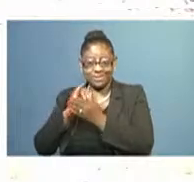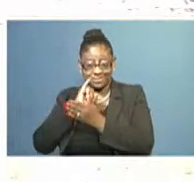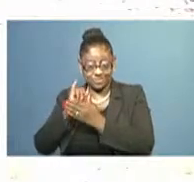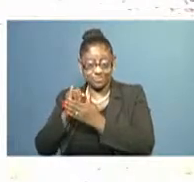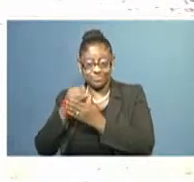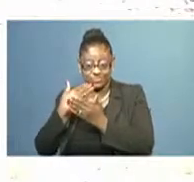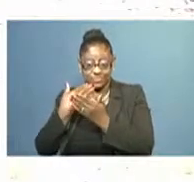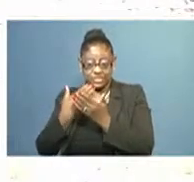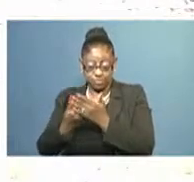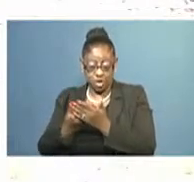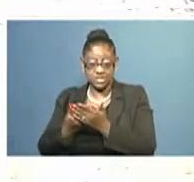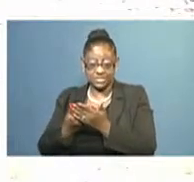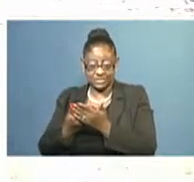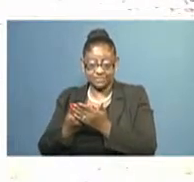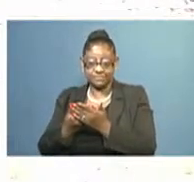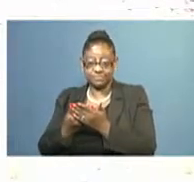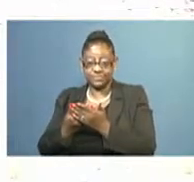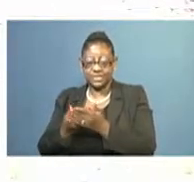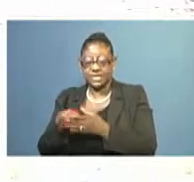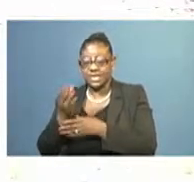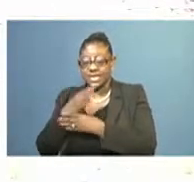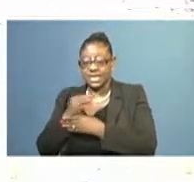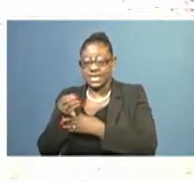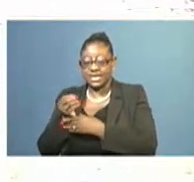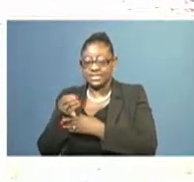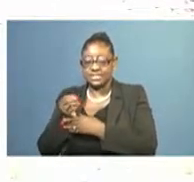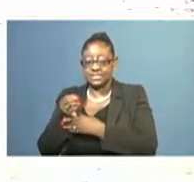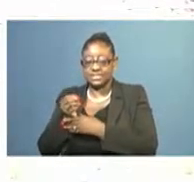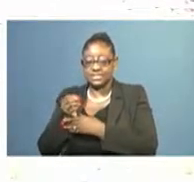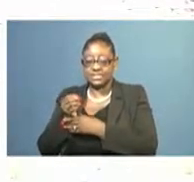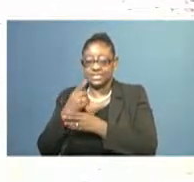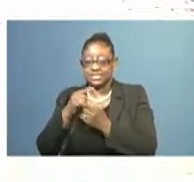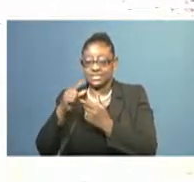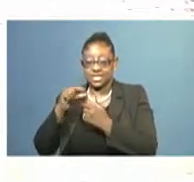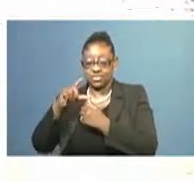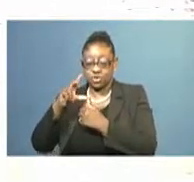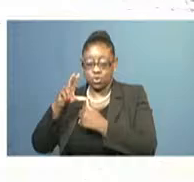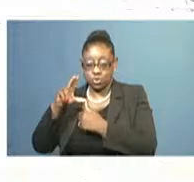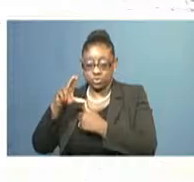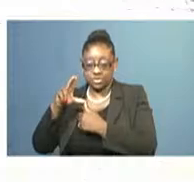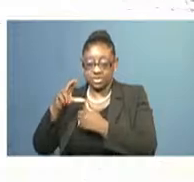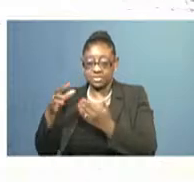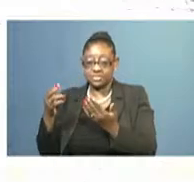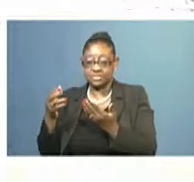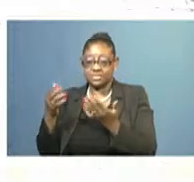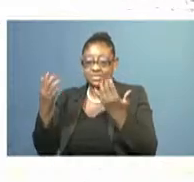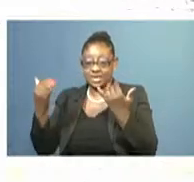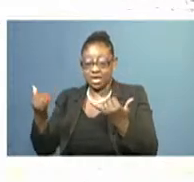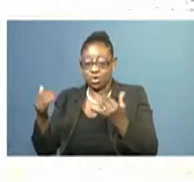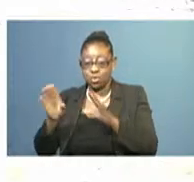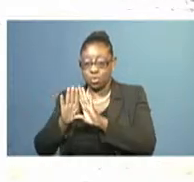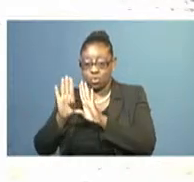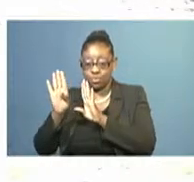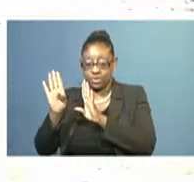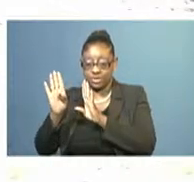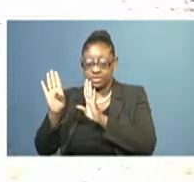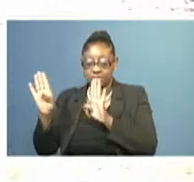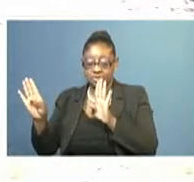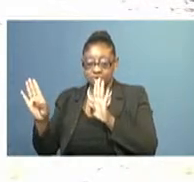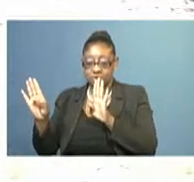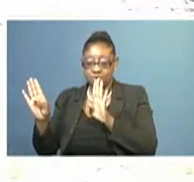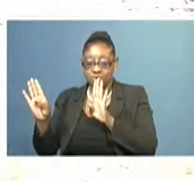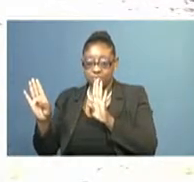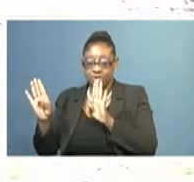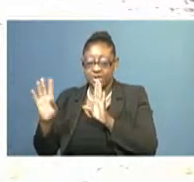positive uptick. And certainly, as I've mentioned, that hotels in New Providence that are open are also seeing